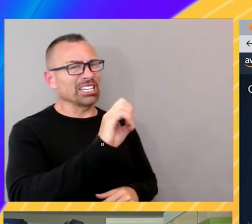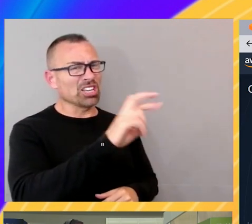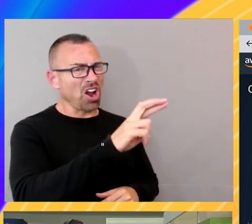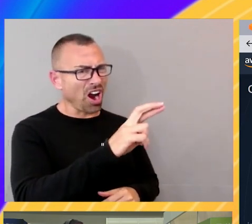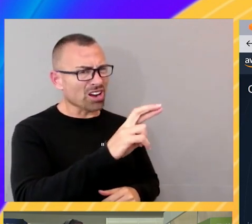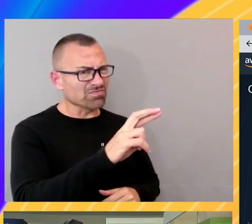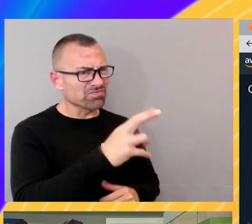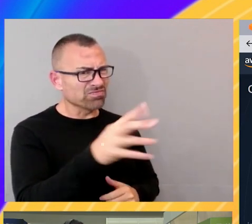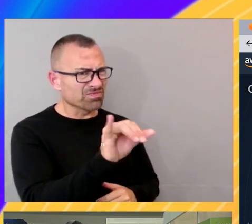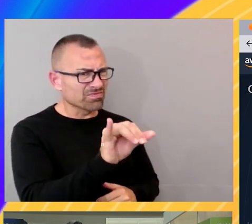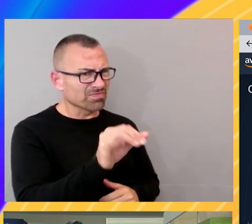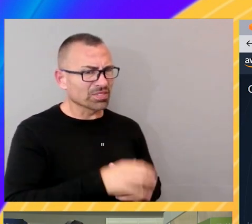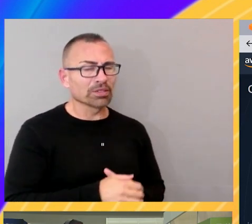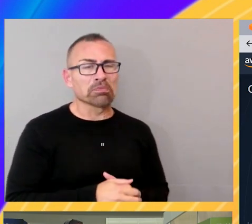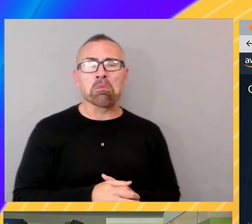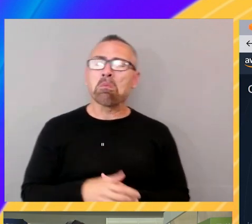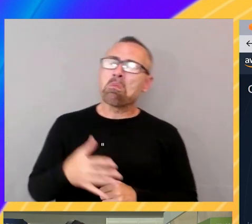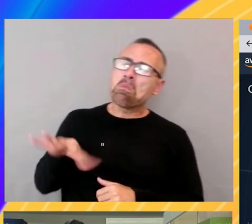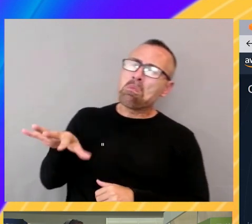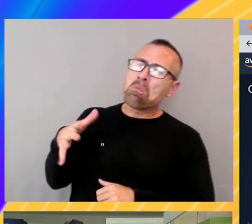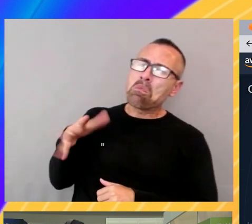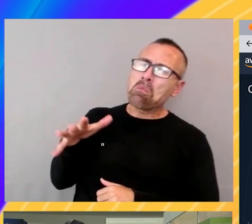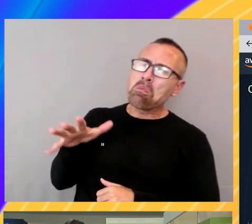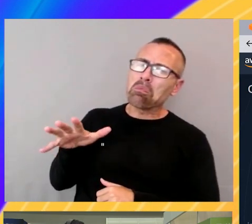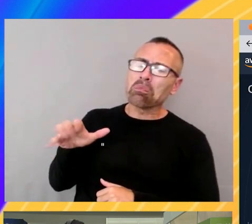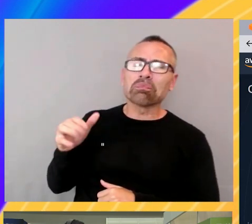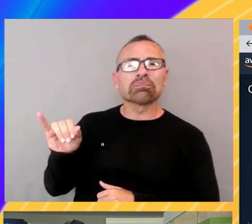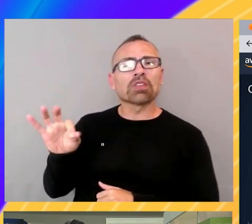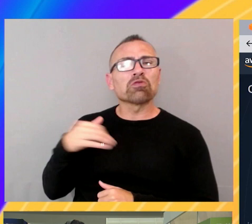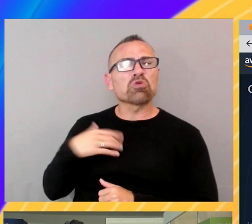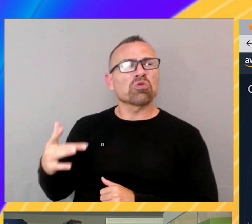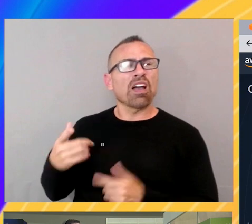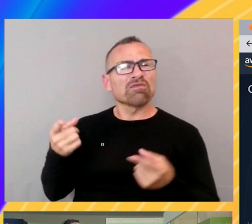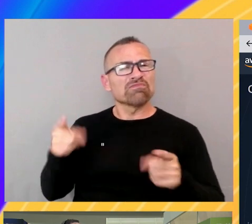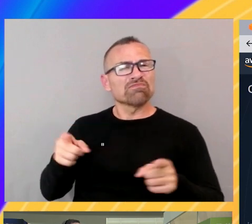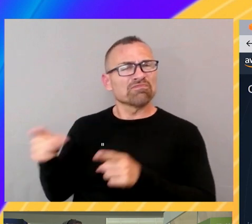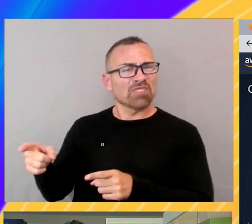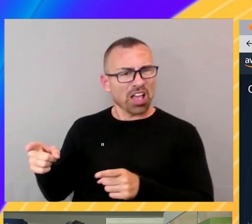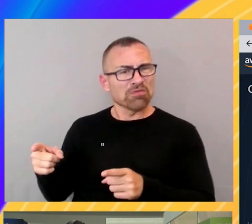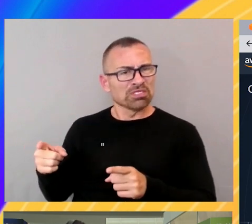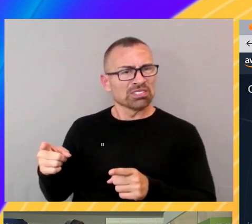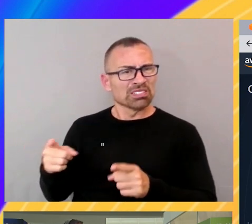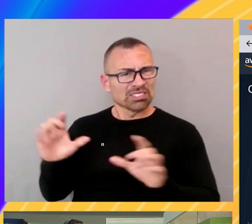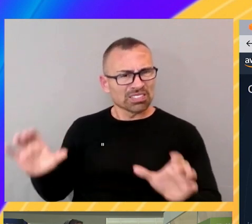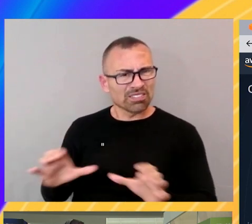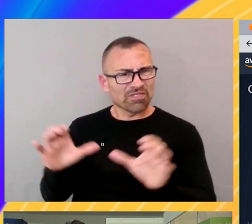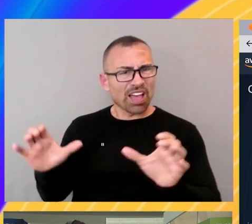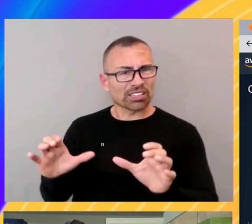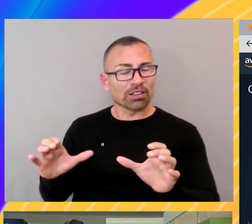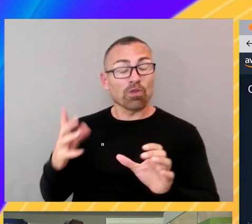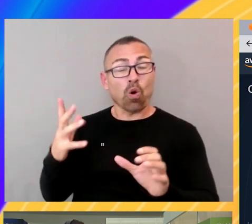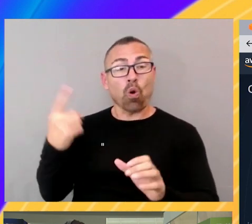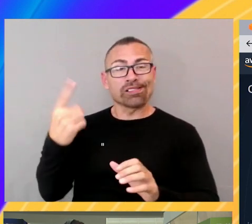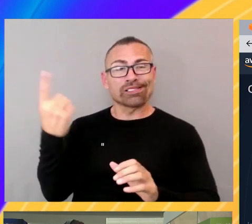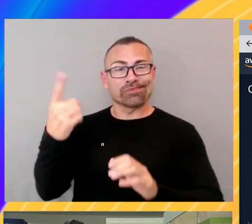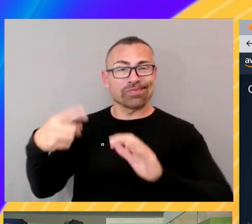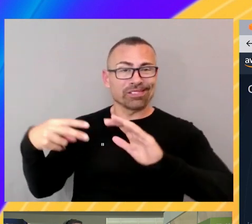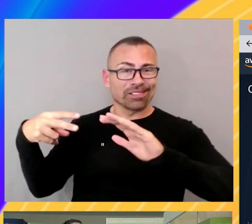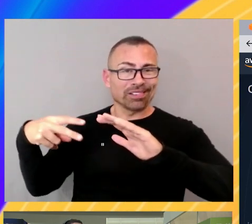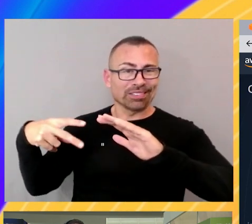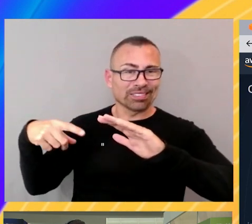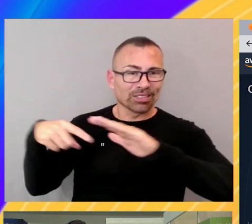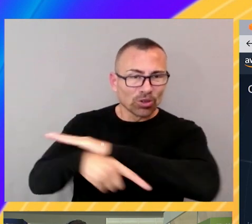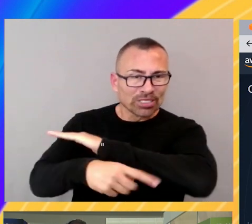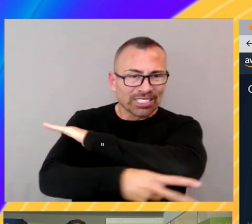if you have an active event, then a hacker gets into your network or something like that, then you're going to do all of the forensics and